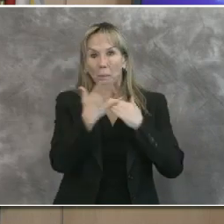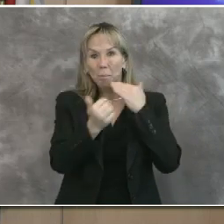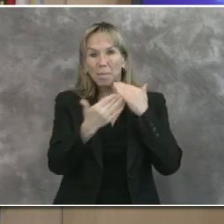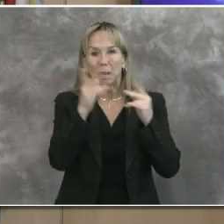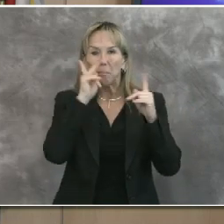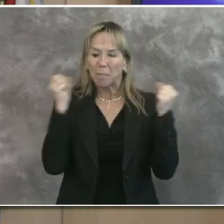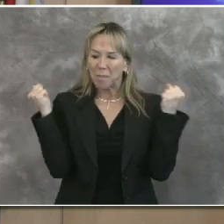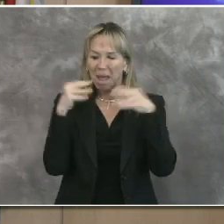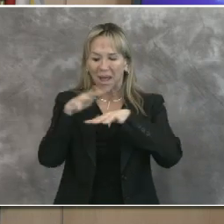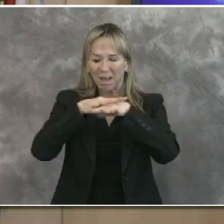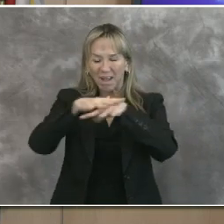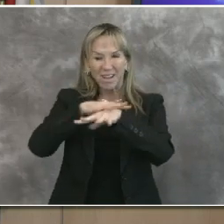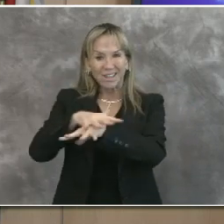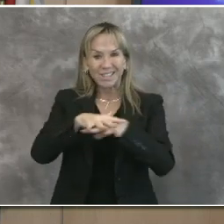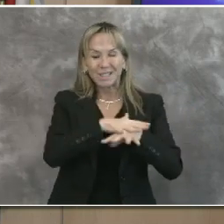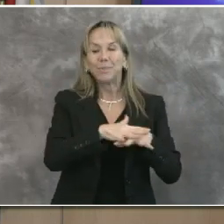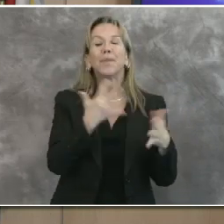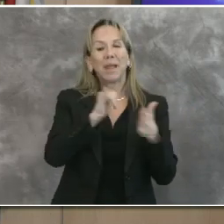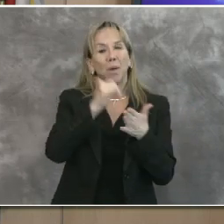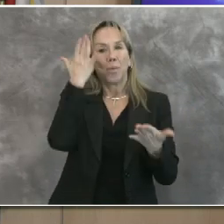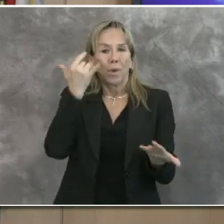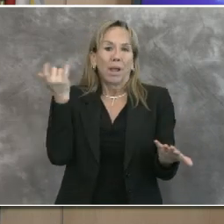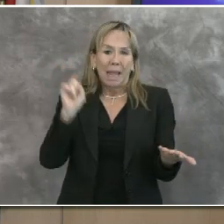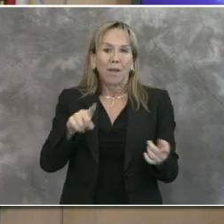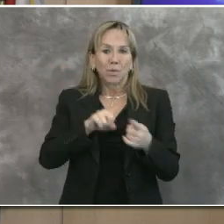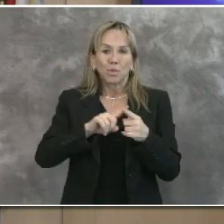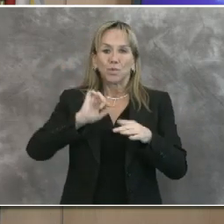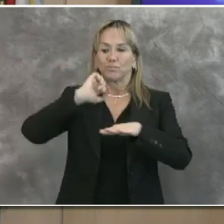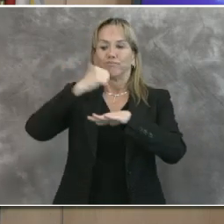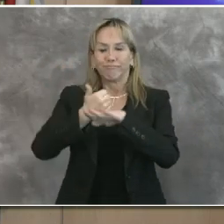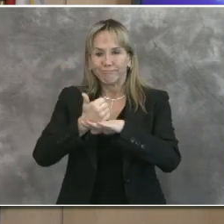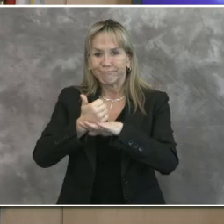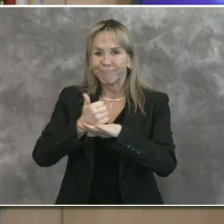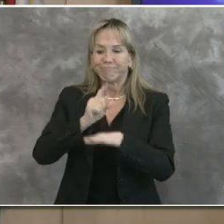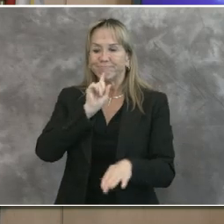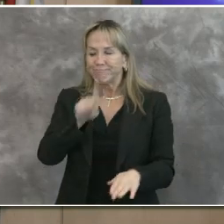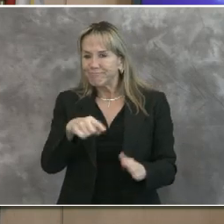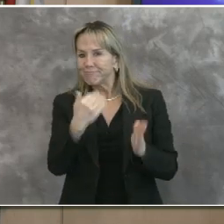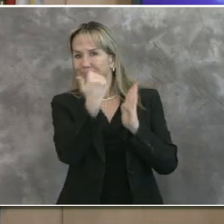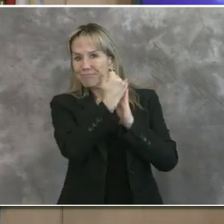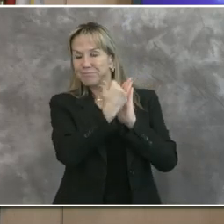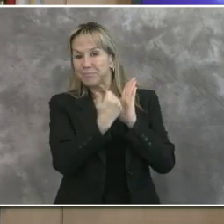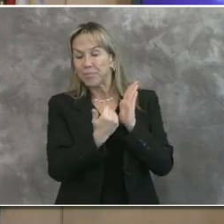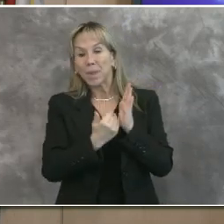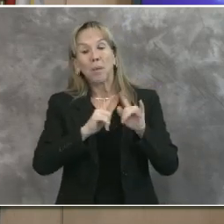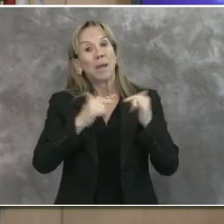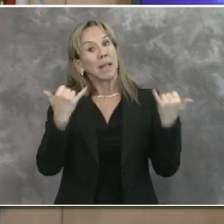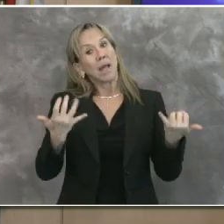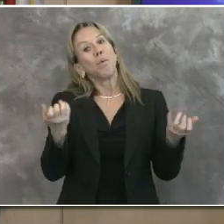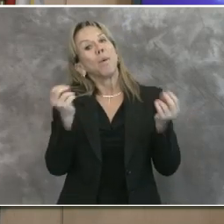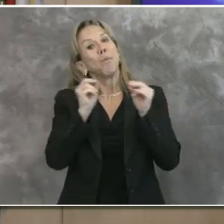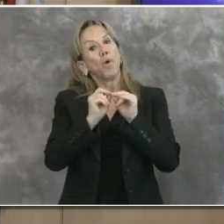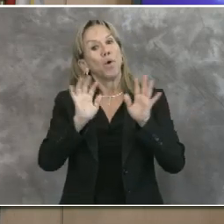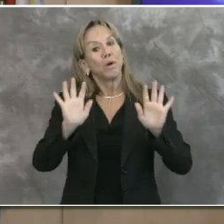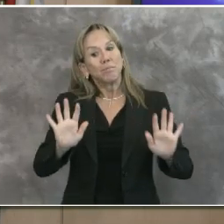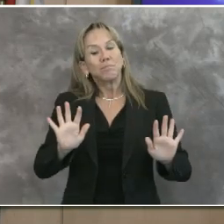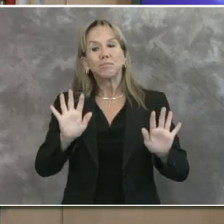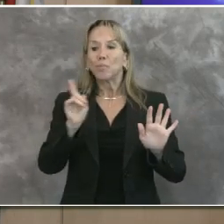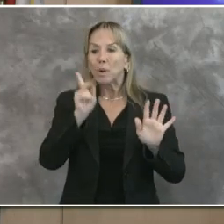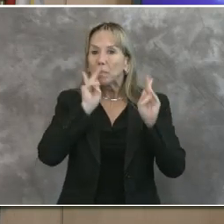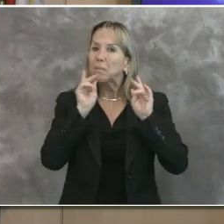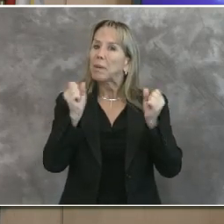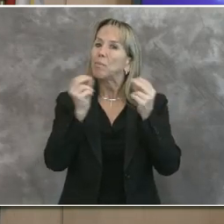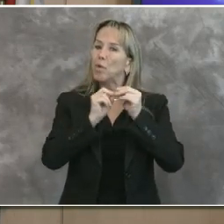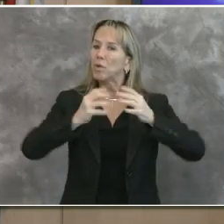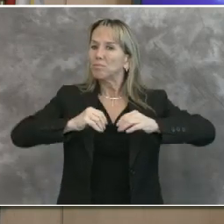beaches. And so we had to restrict and stop that. So now we're in a posture where we want to make it a little bit easier to get outdoors because